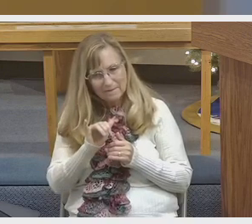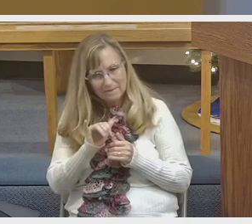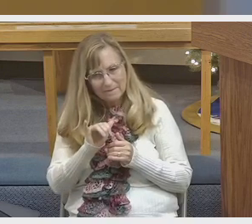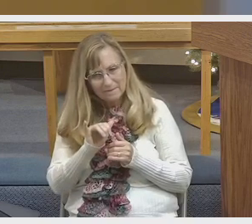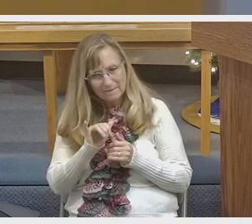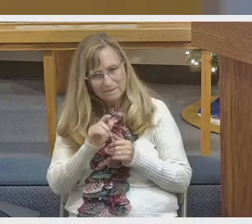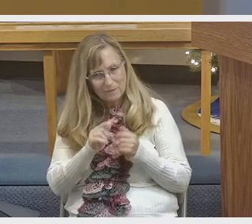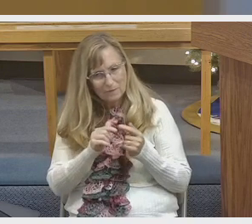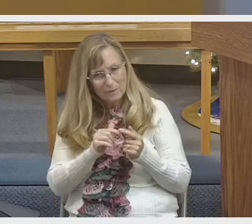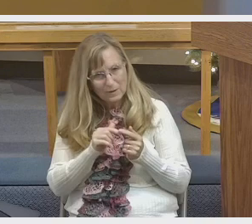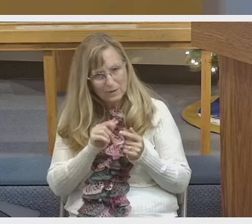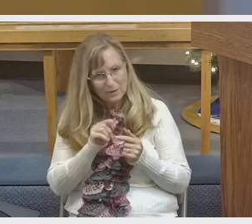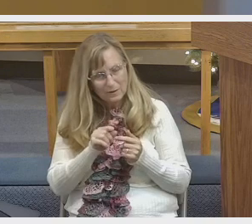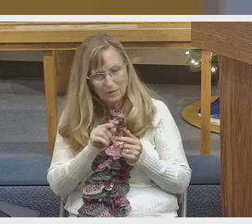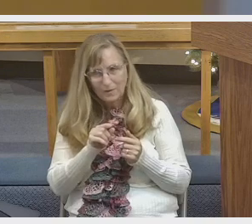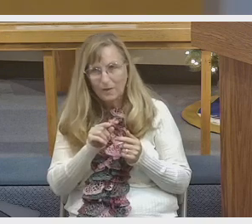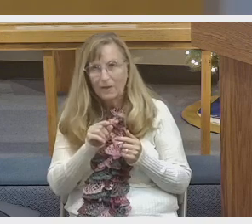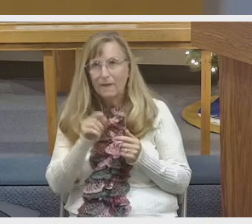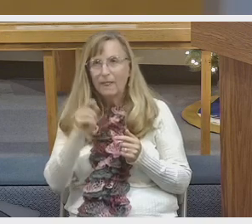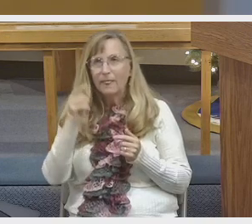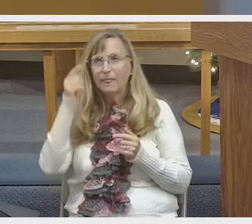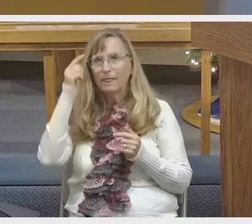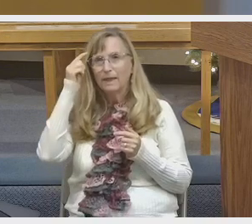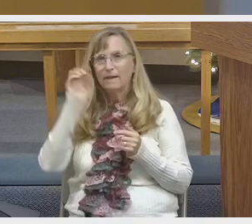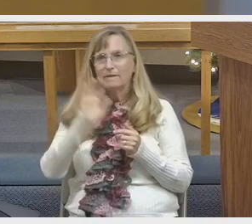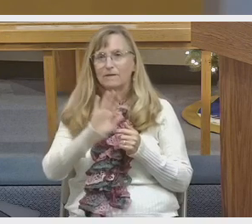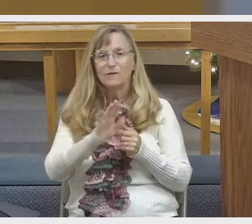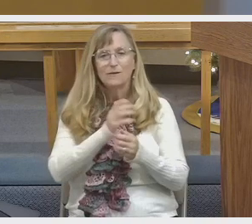When you think of your Savior,